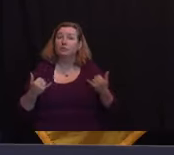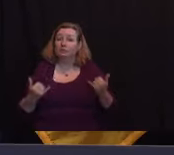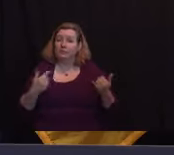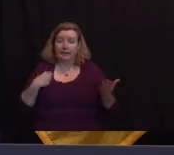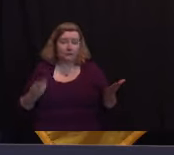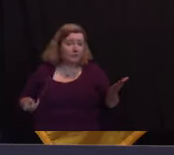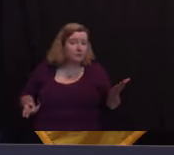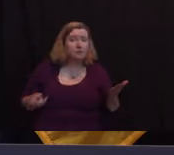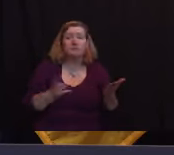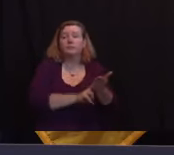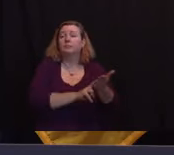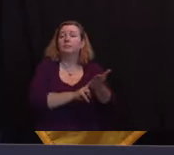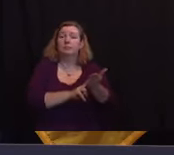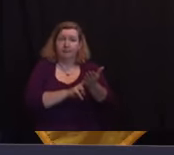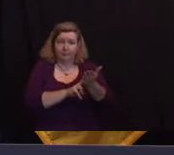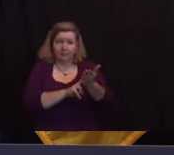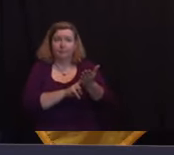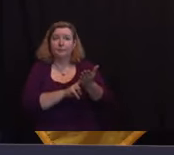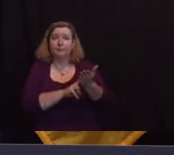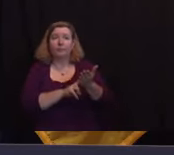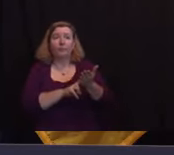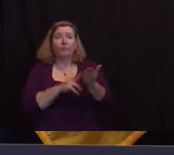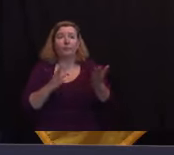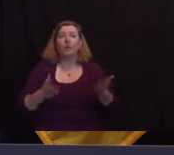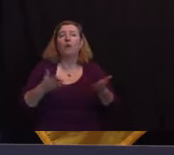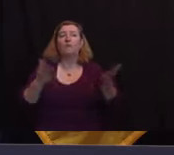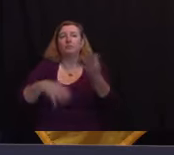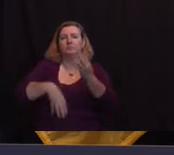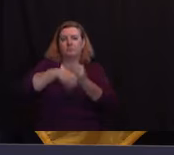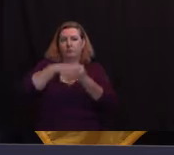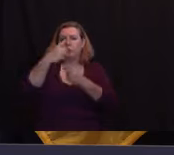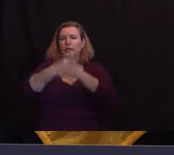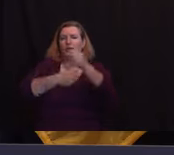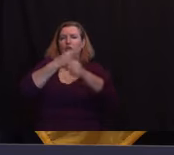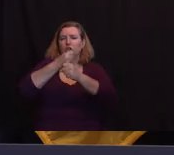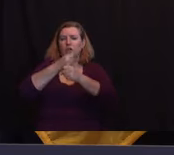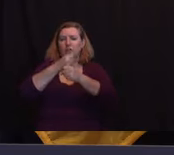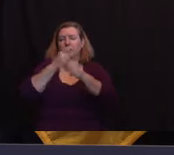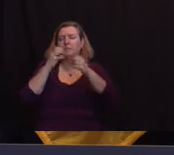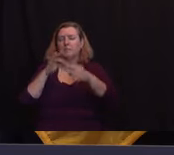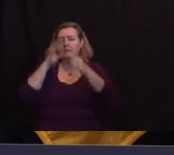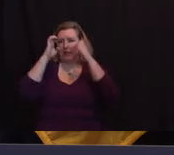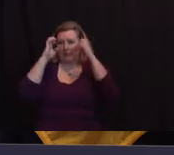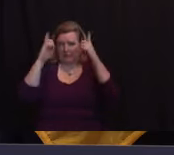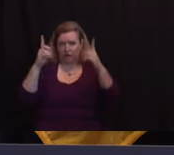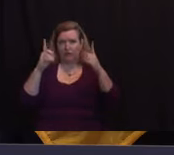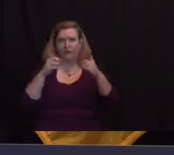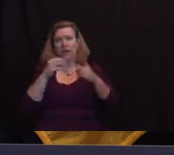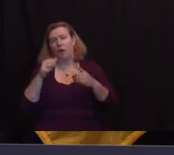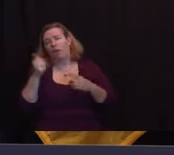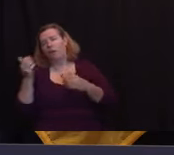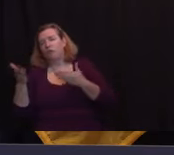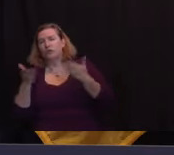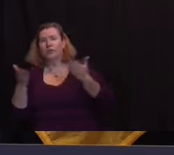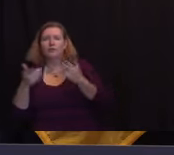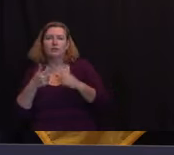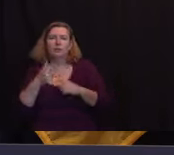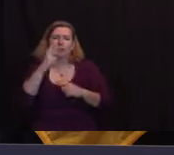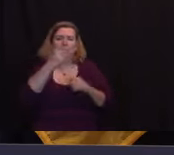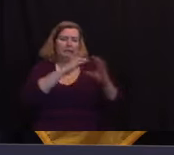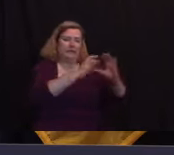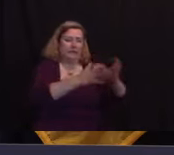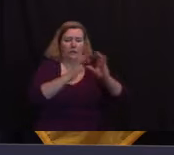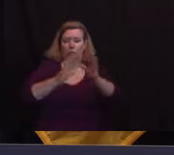legislation that will offer an additional year of special education and related services to 3 classes of students